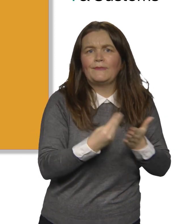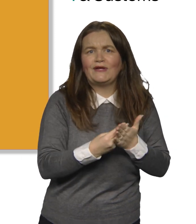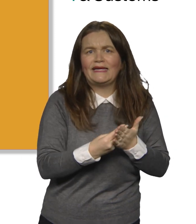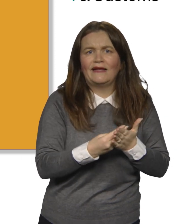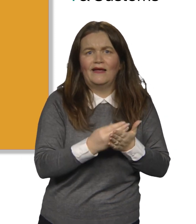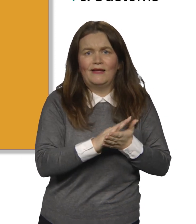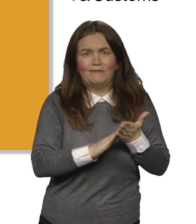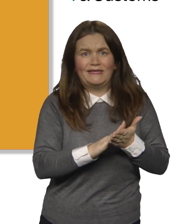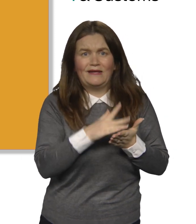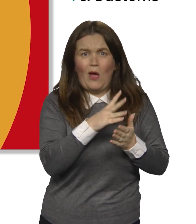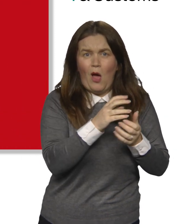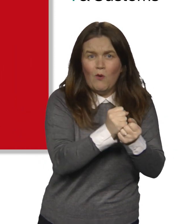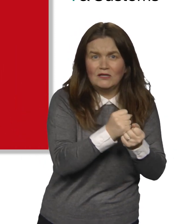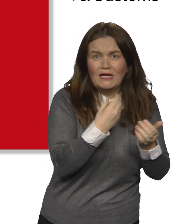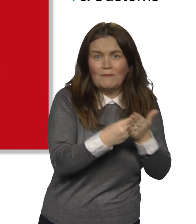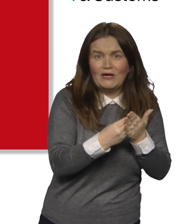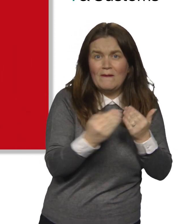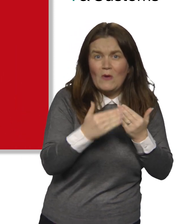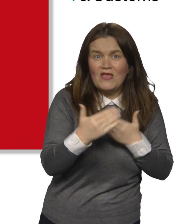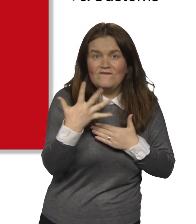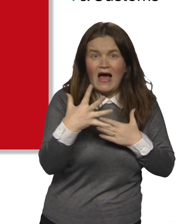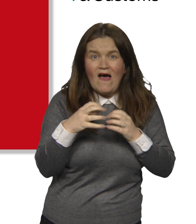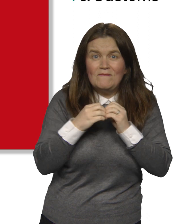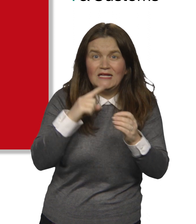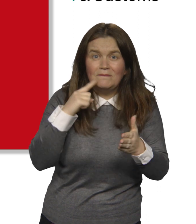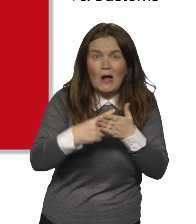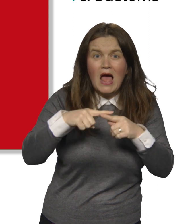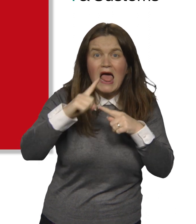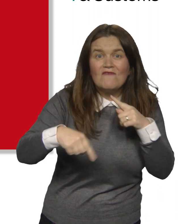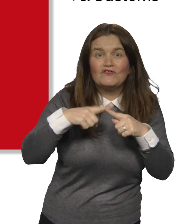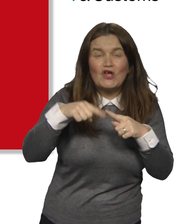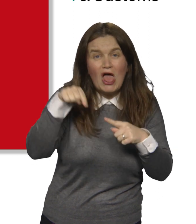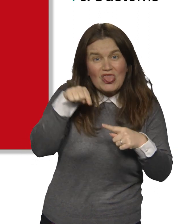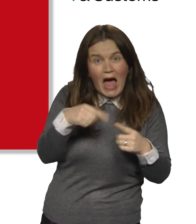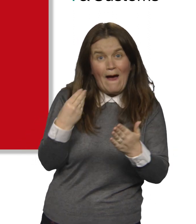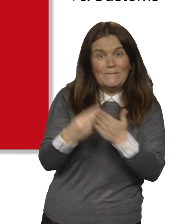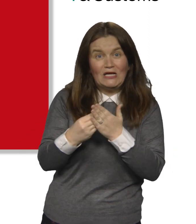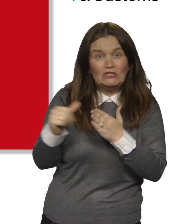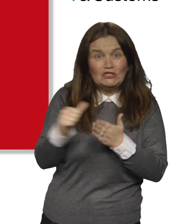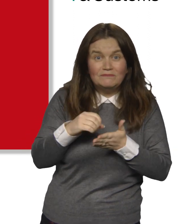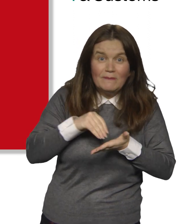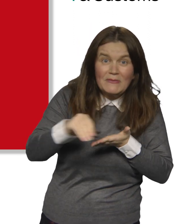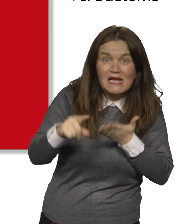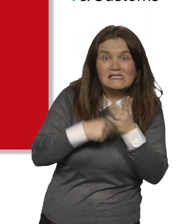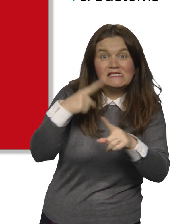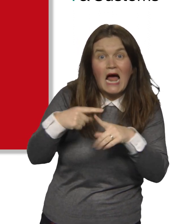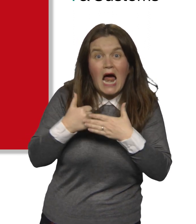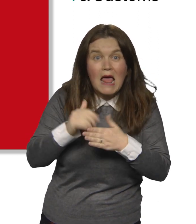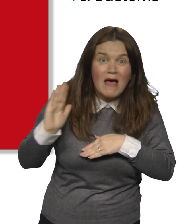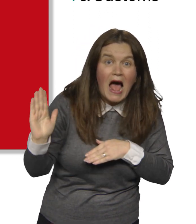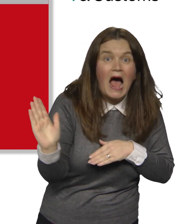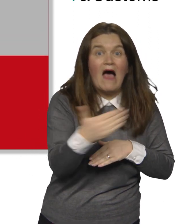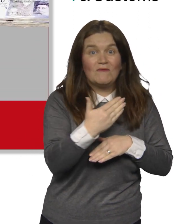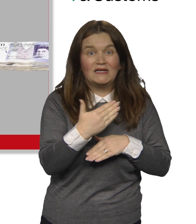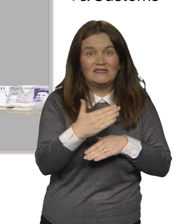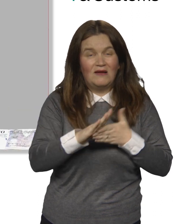themselves. And they hold on to more than £5 billion every year, money that should have been paid in taxes to help everyone,